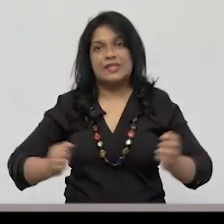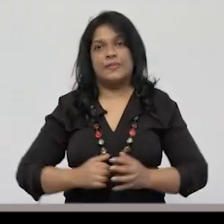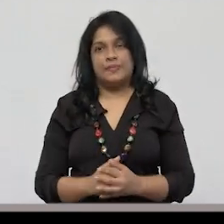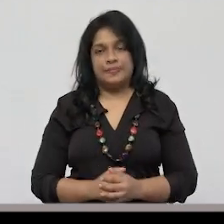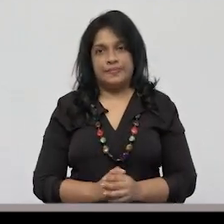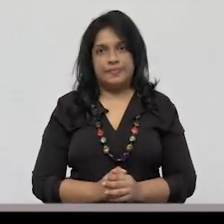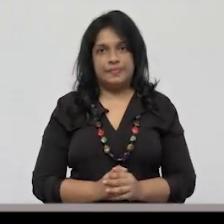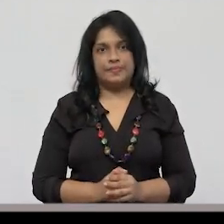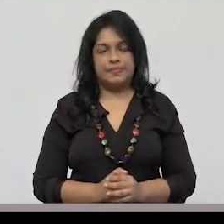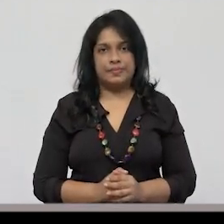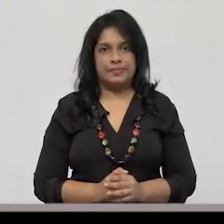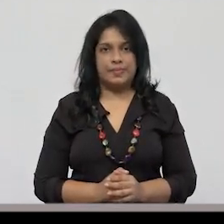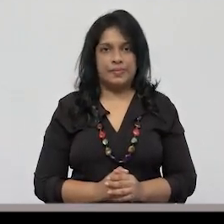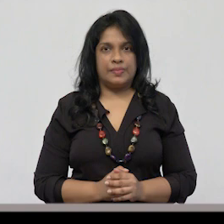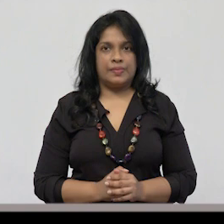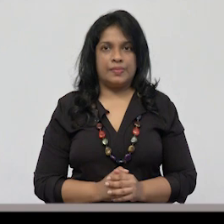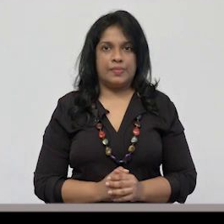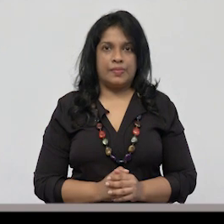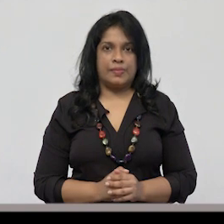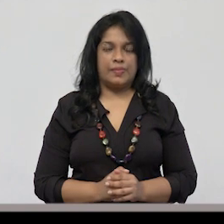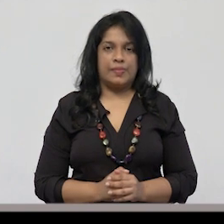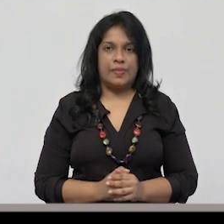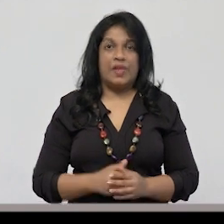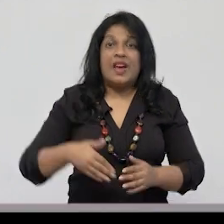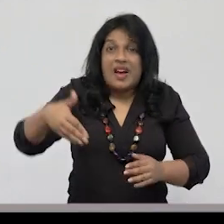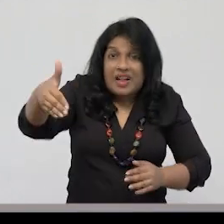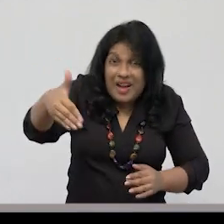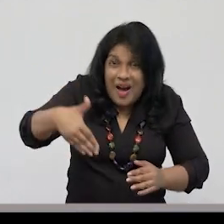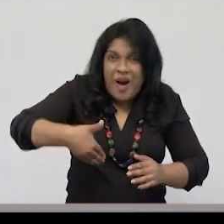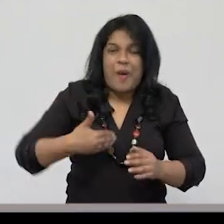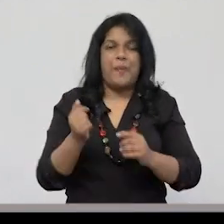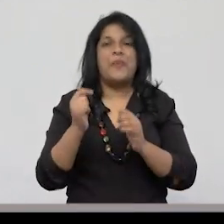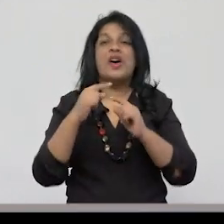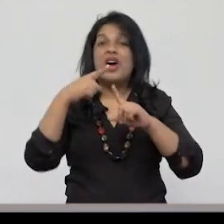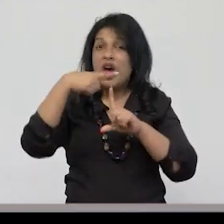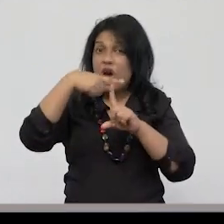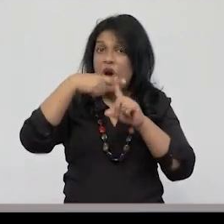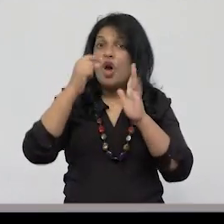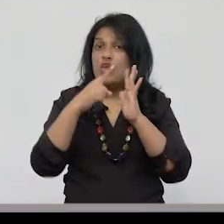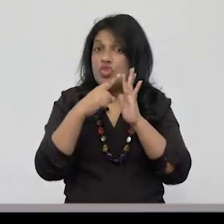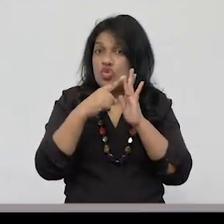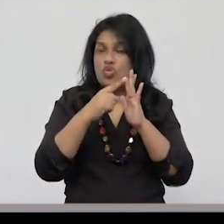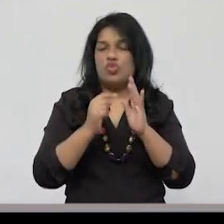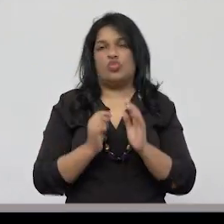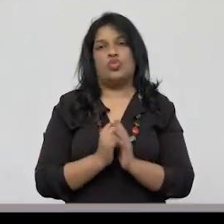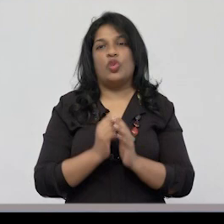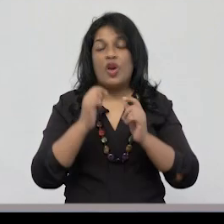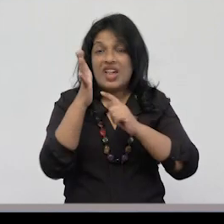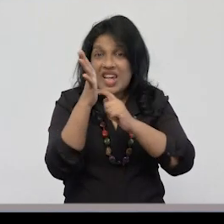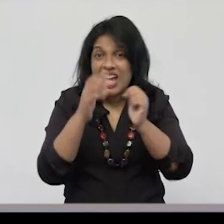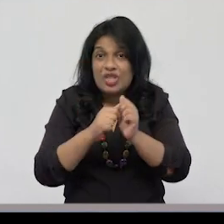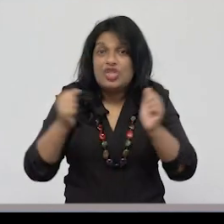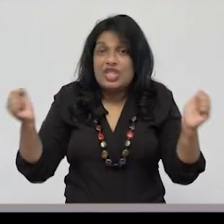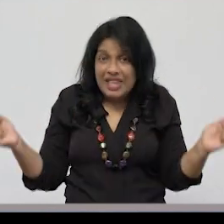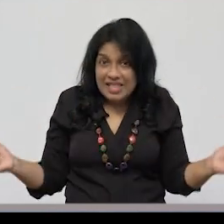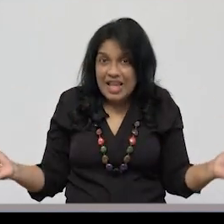loud? Come to Christ. Turn to Christ. Right? Many people come to Christ for a lot of reasons.